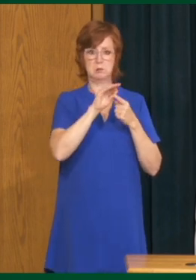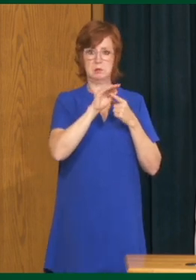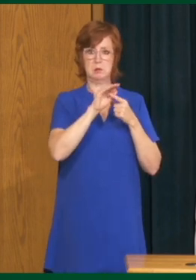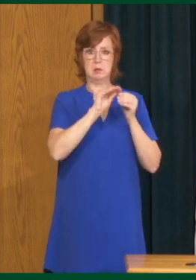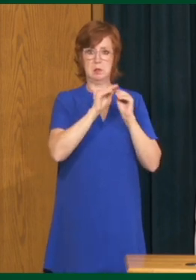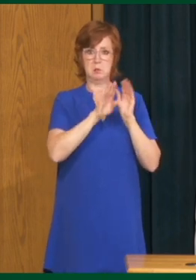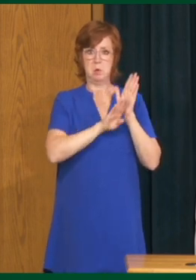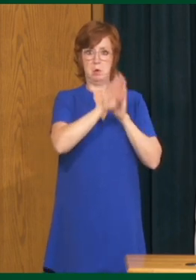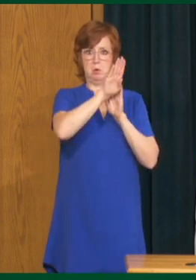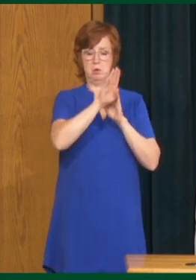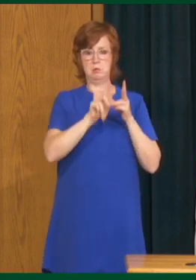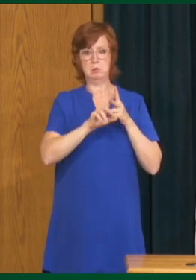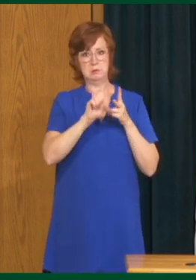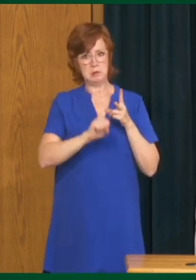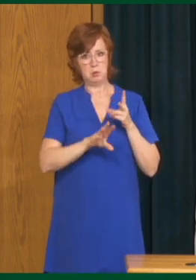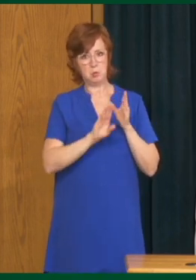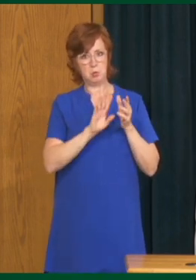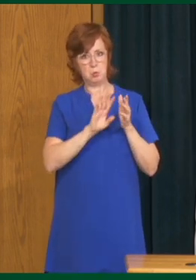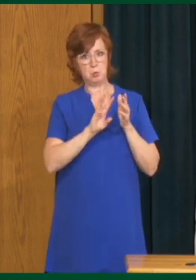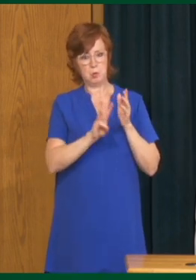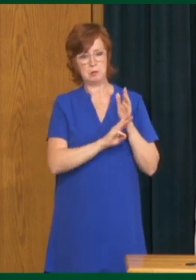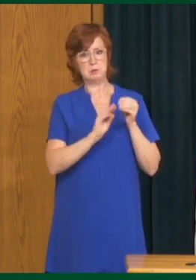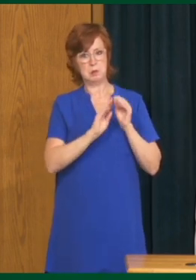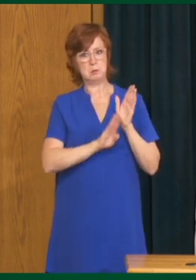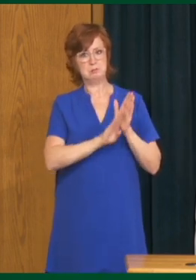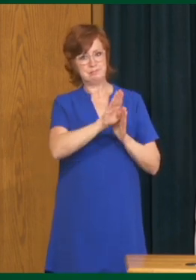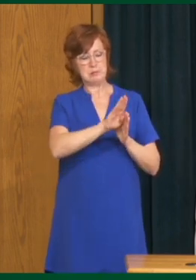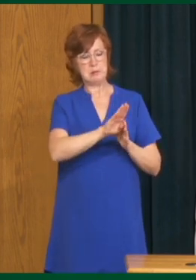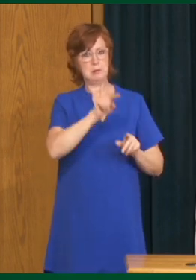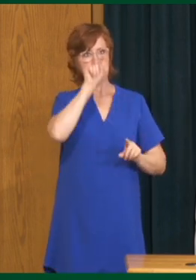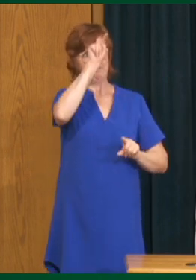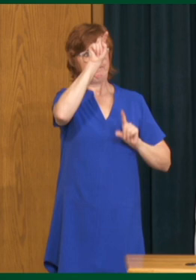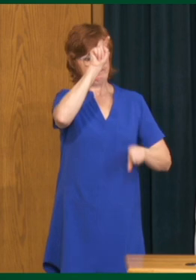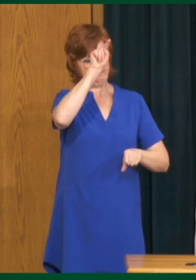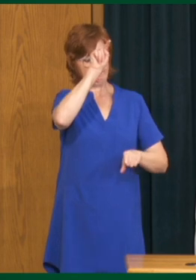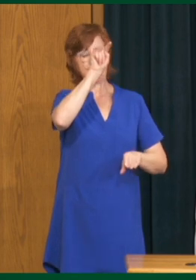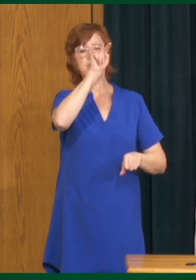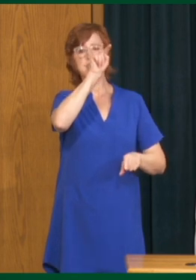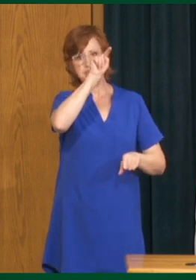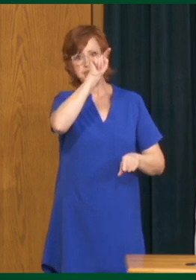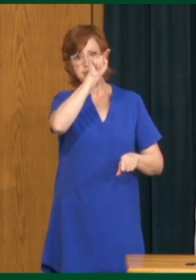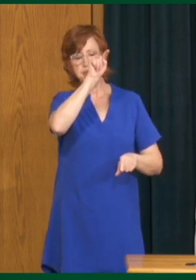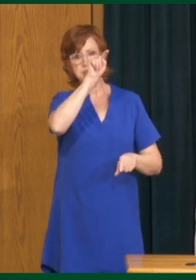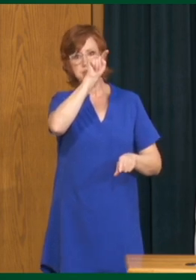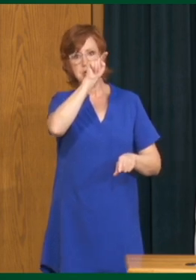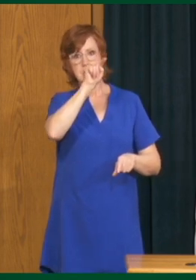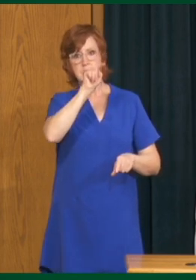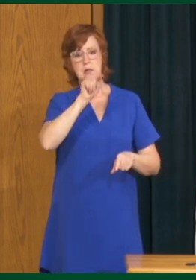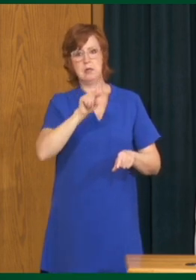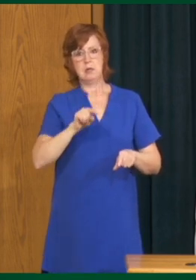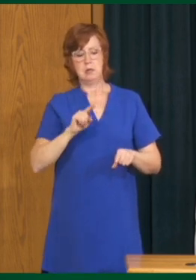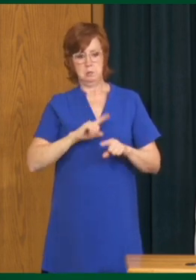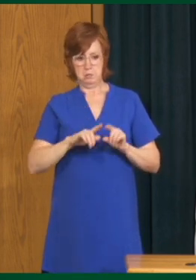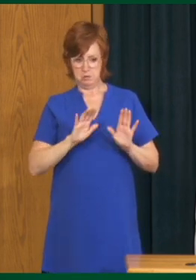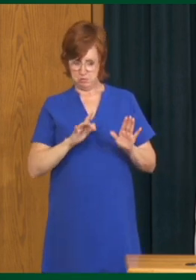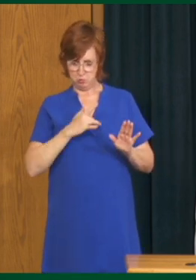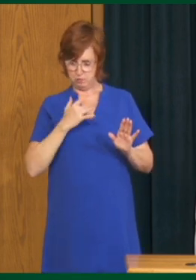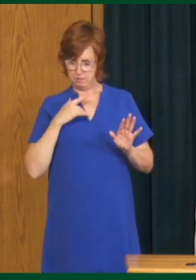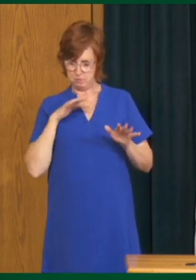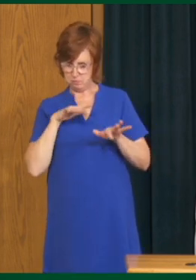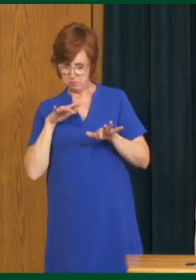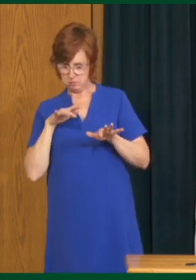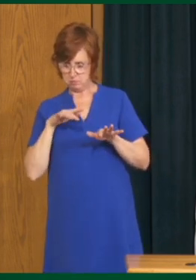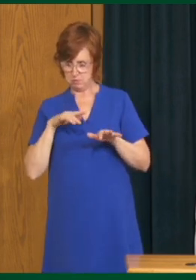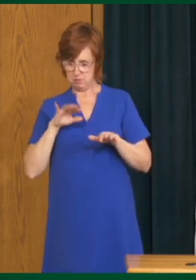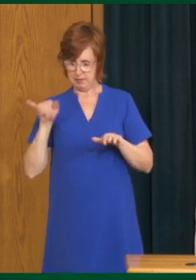are seeing now more cases sporadic in the community, not linked to any international or interprovincial travel, not linked